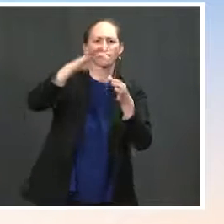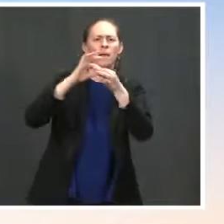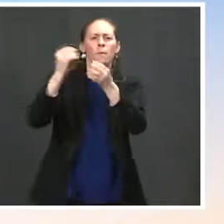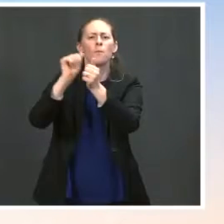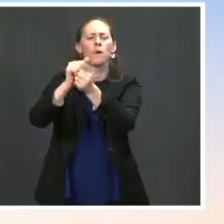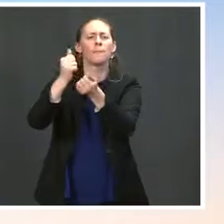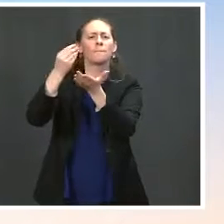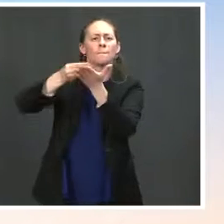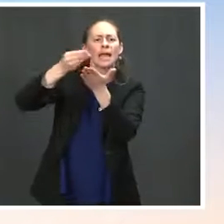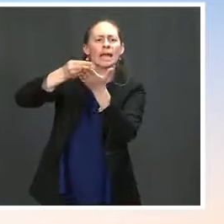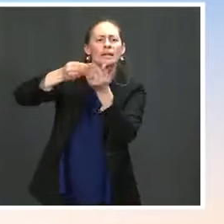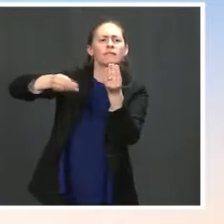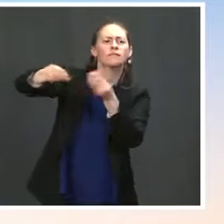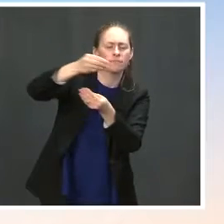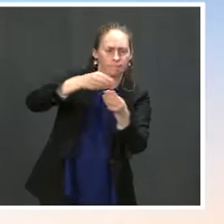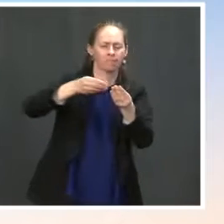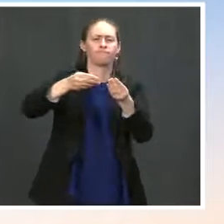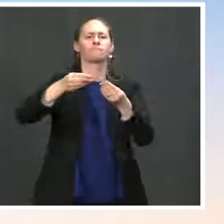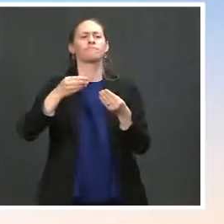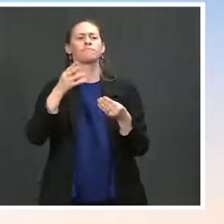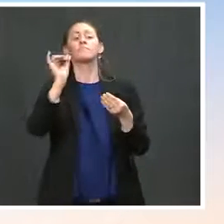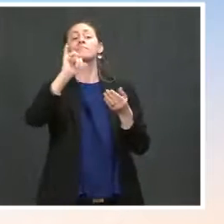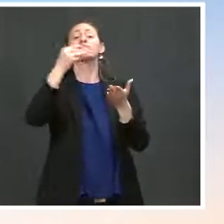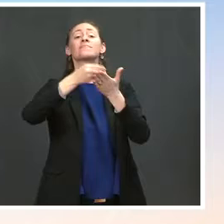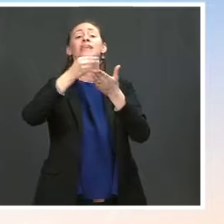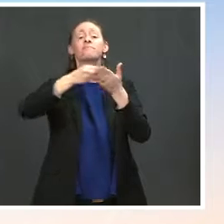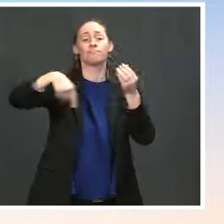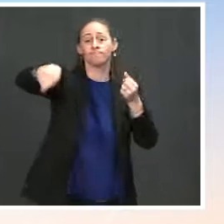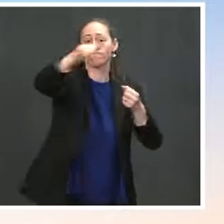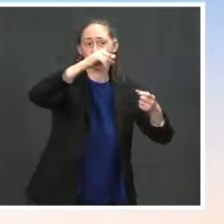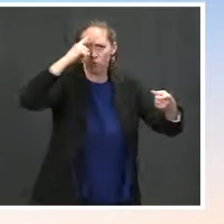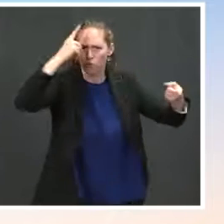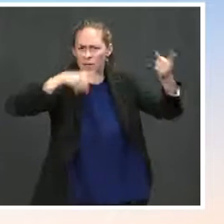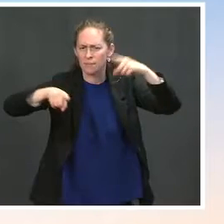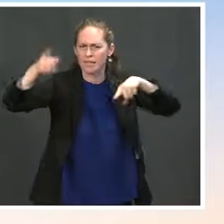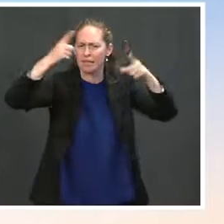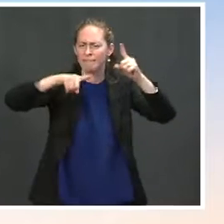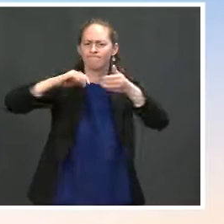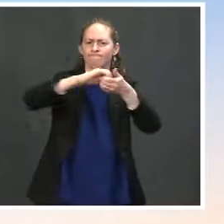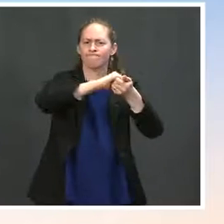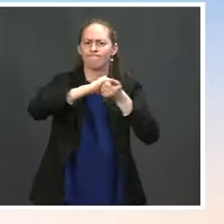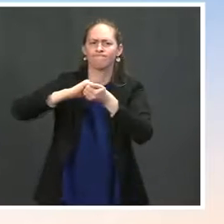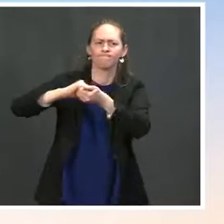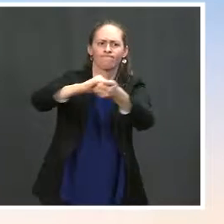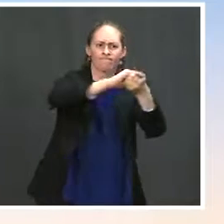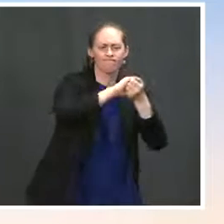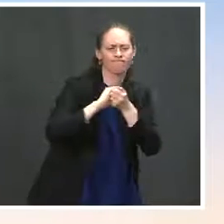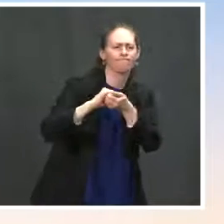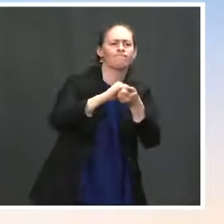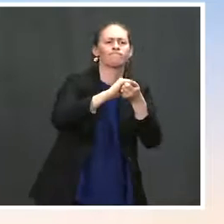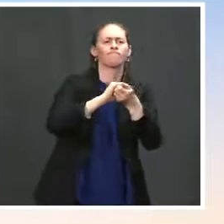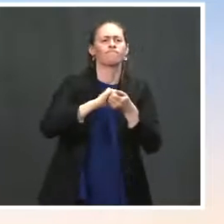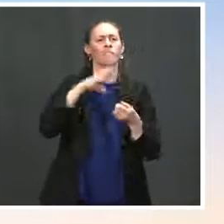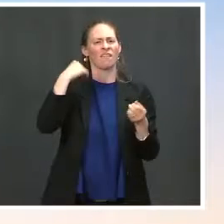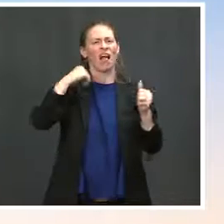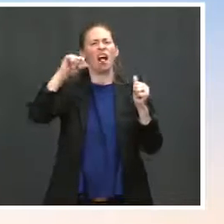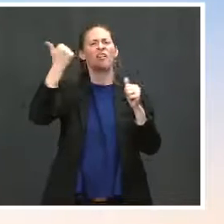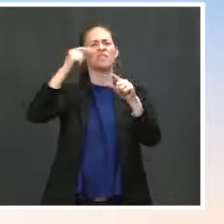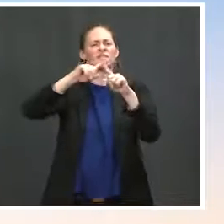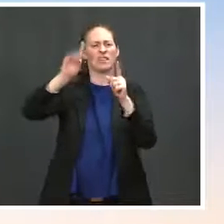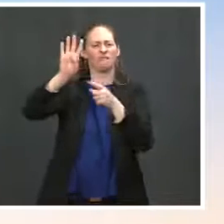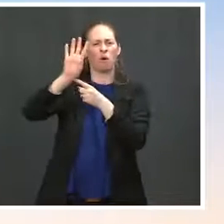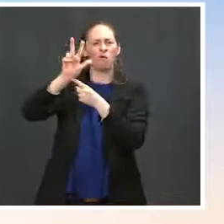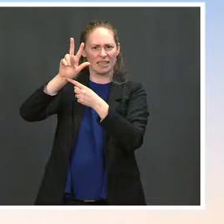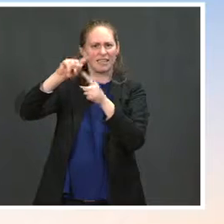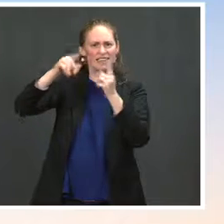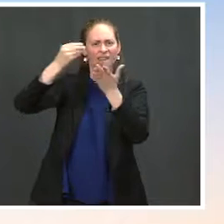Alliance for Net Zero. And we have some 43 financial institutions across the world worth some, I forget the exact